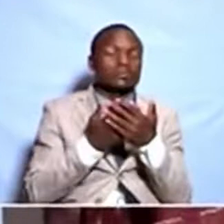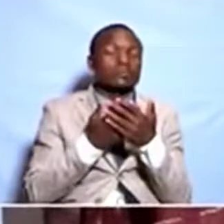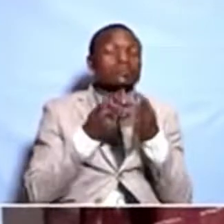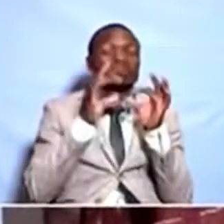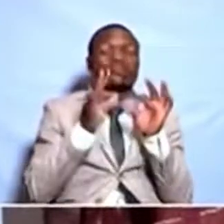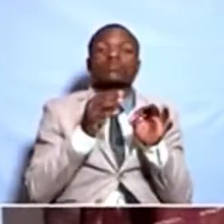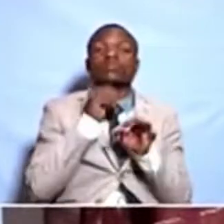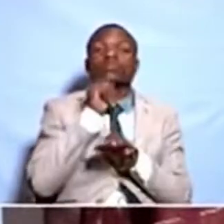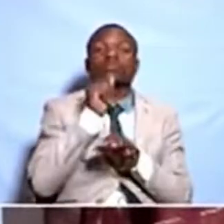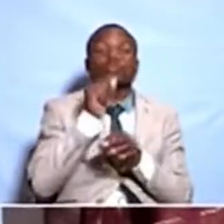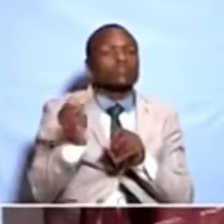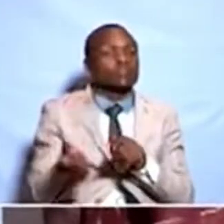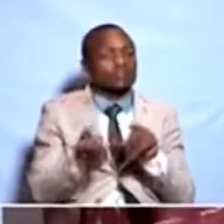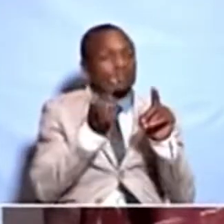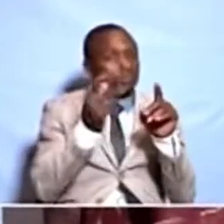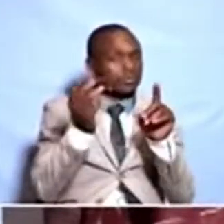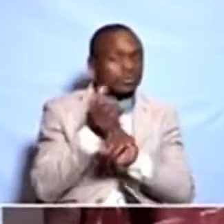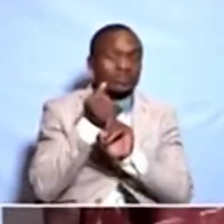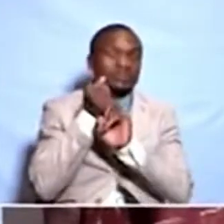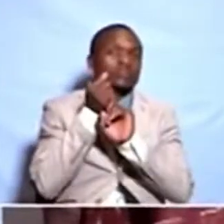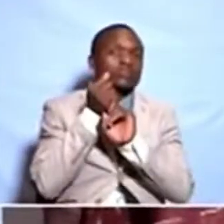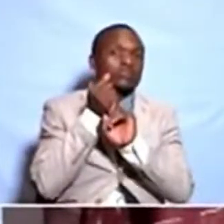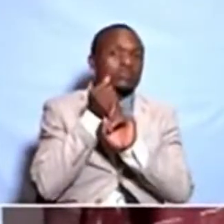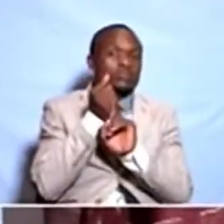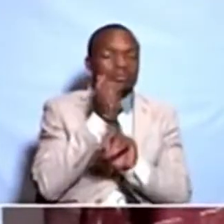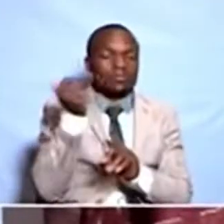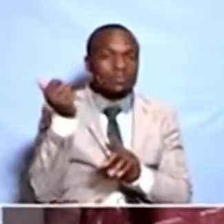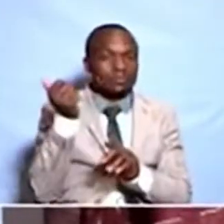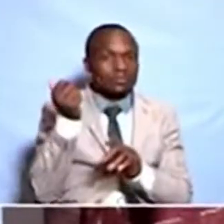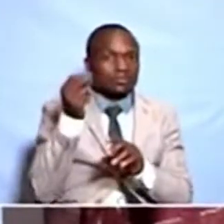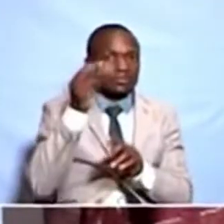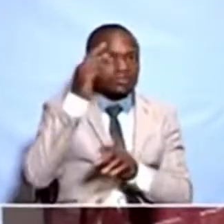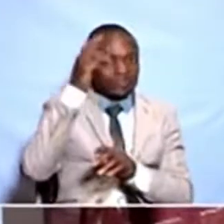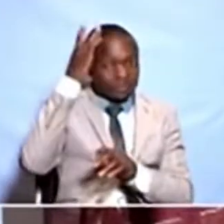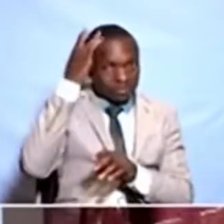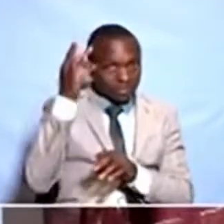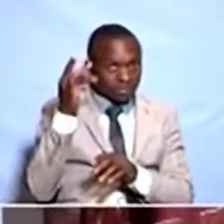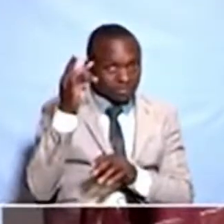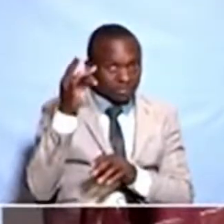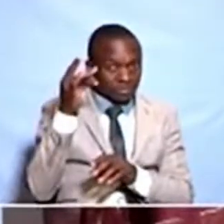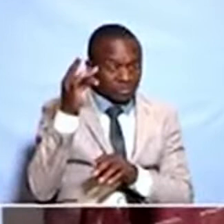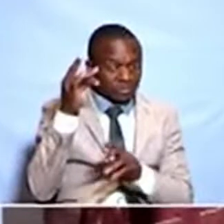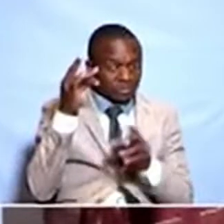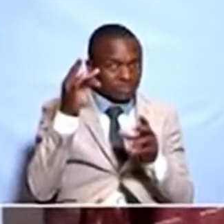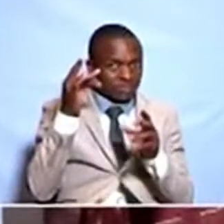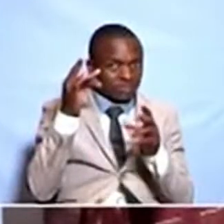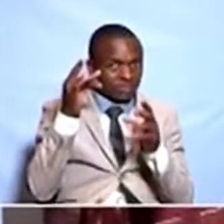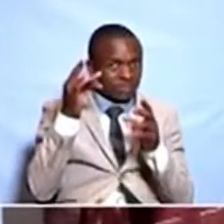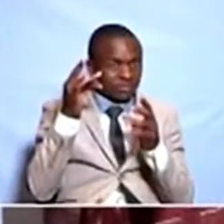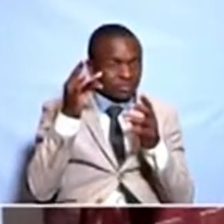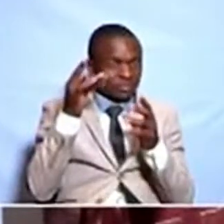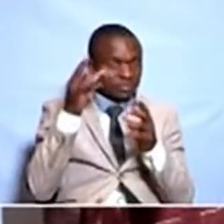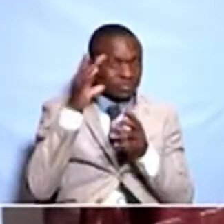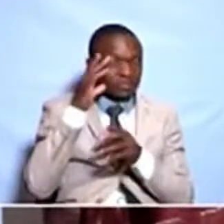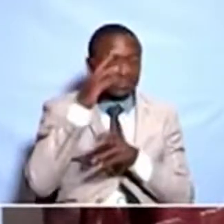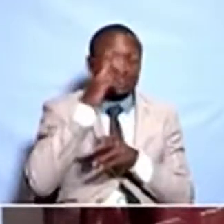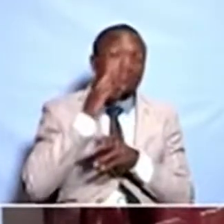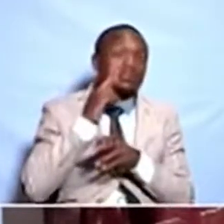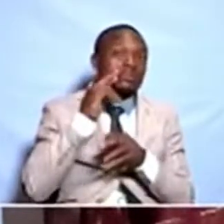like you just got it from a stolen vehicle. So it must have a supporting document. That's why there's need